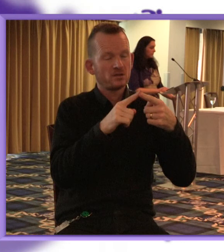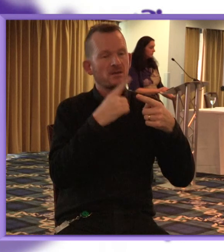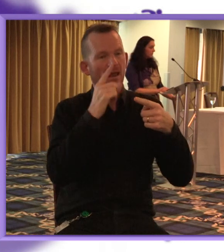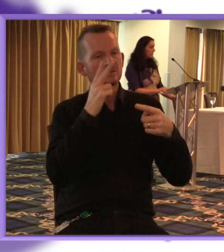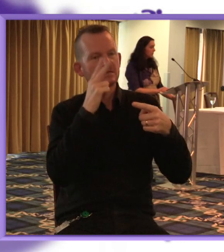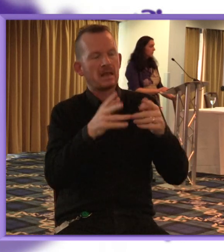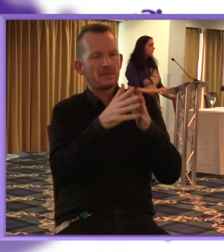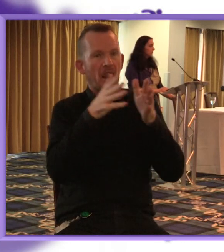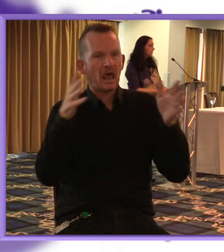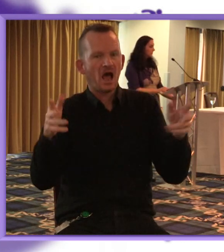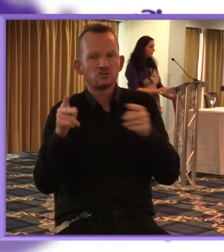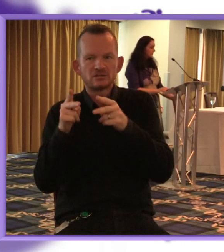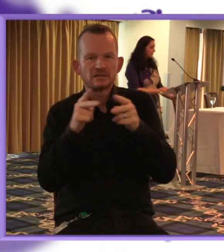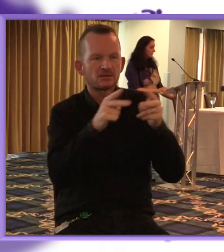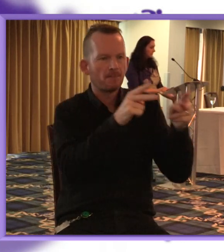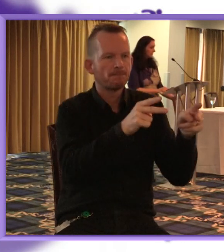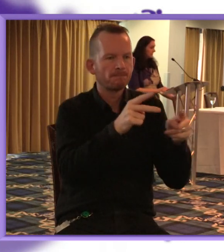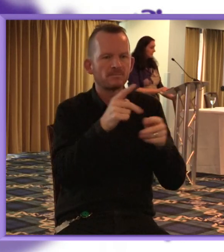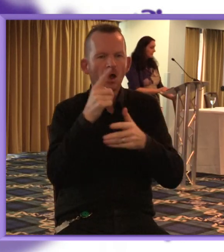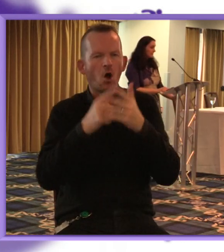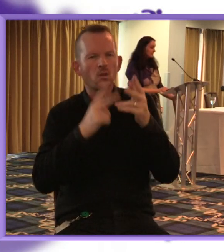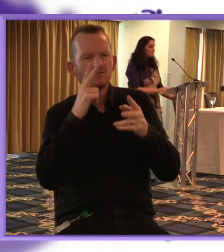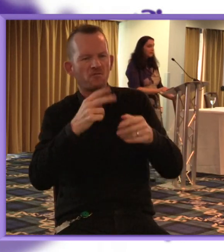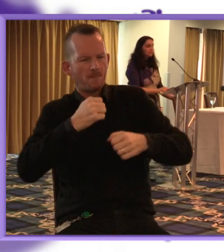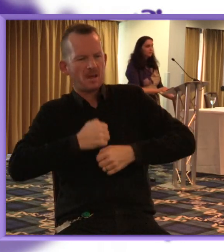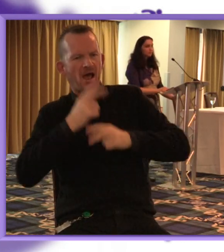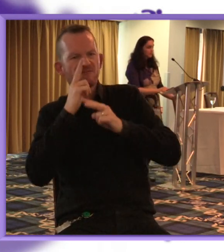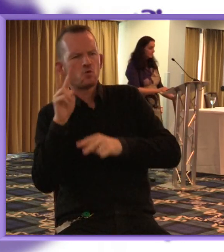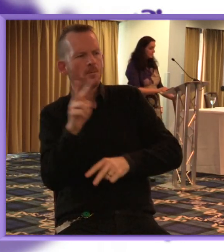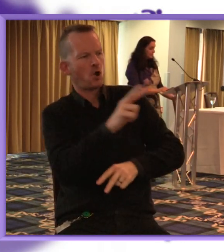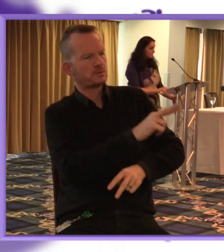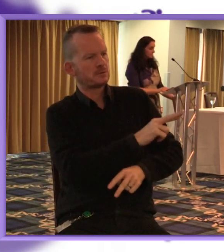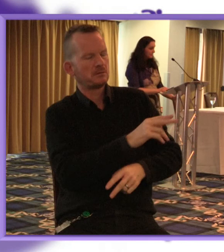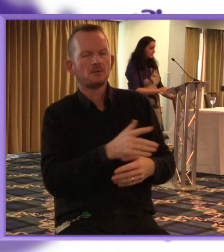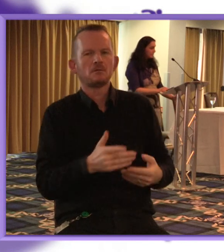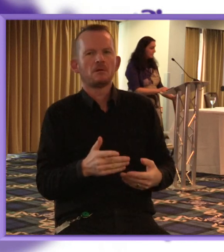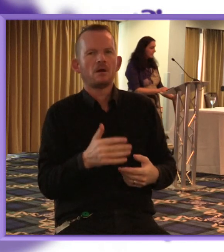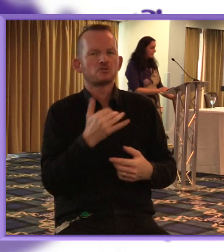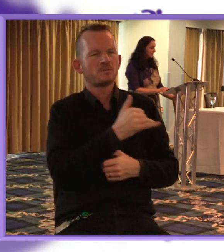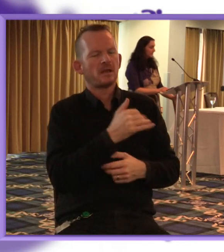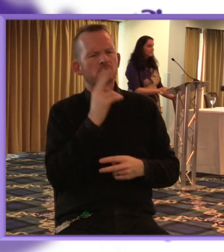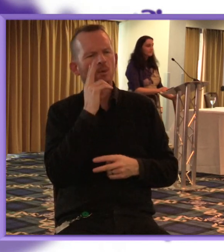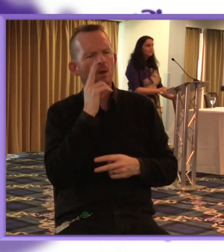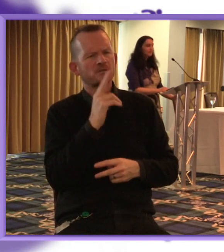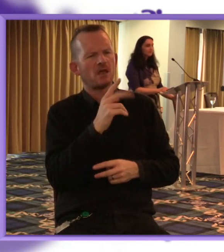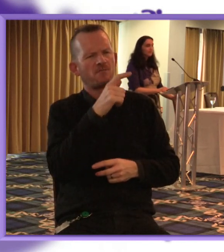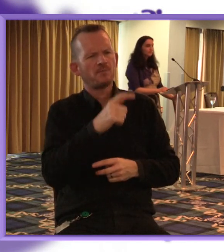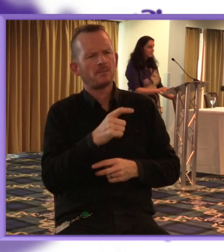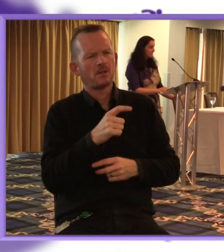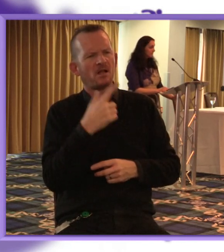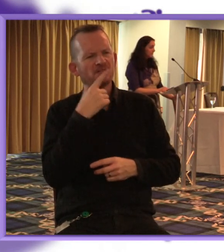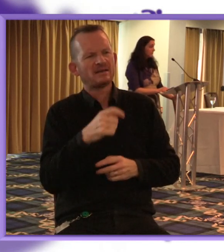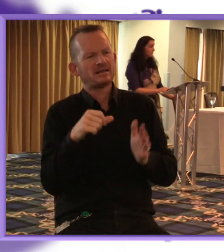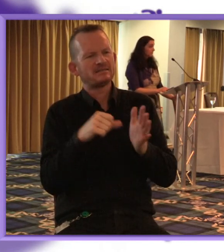and not view only from one's own viewpoint. Sometimes we've observed that people find it difficult to see past their